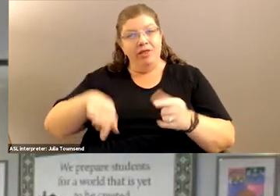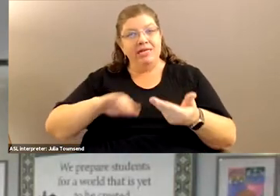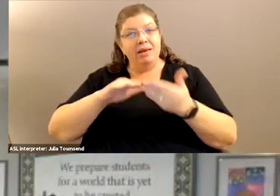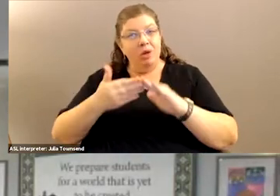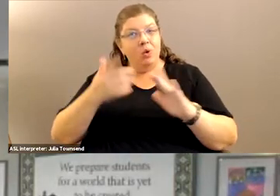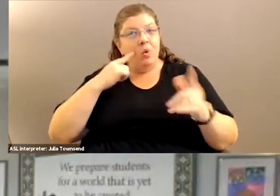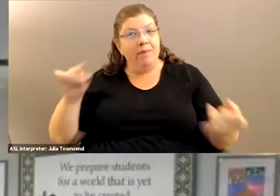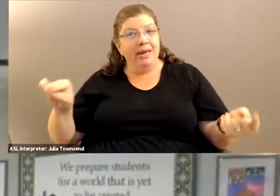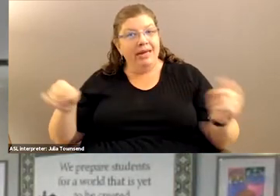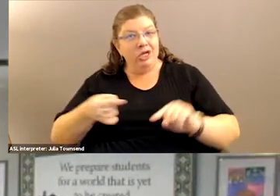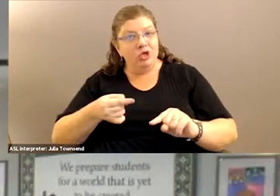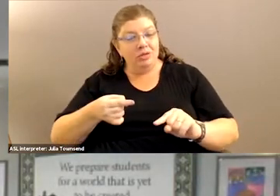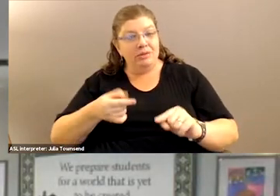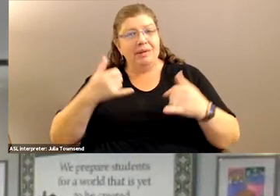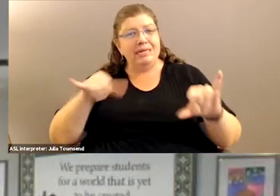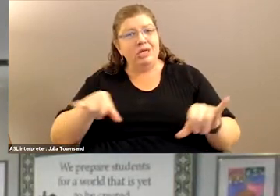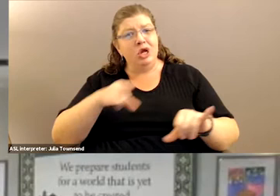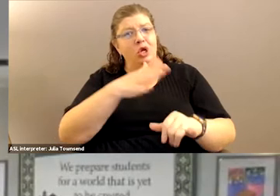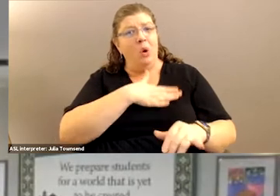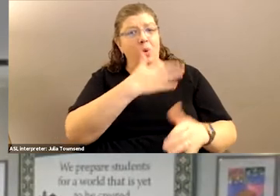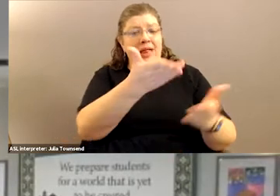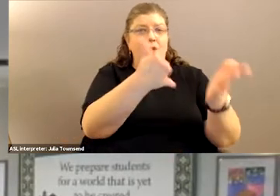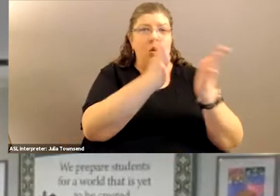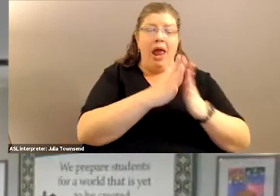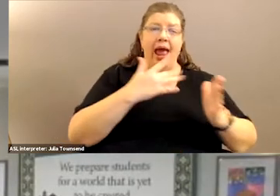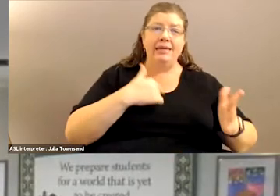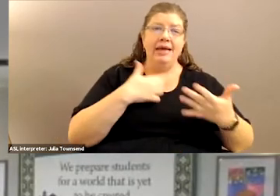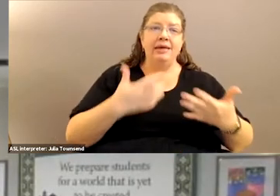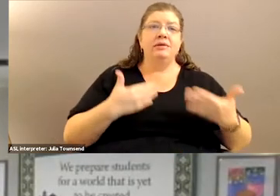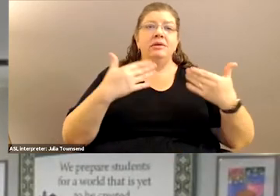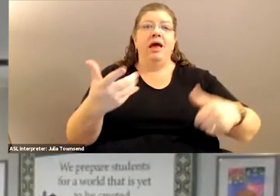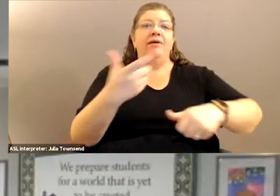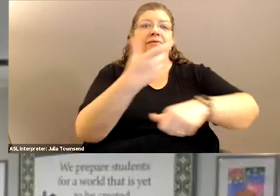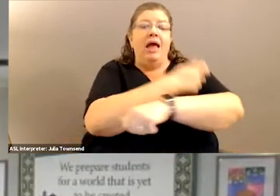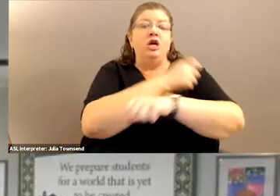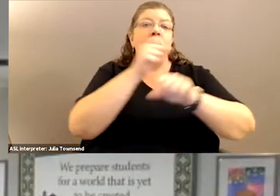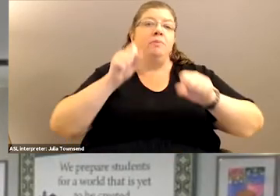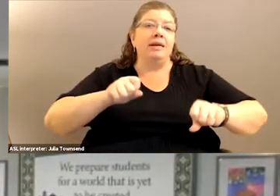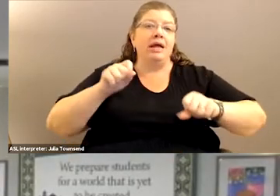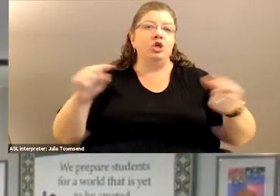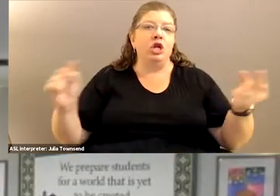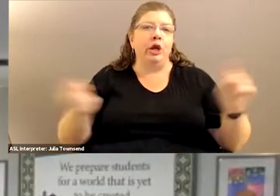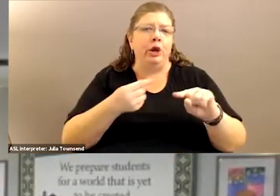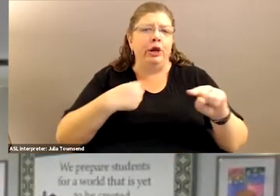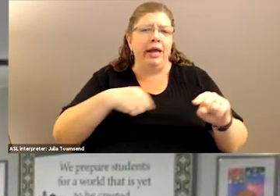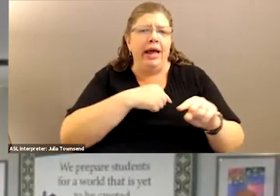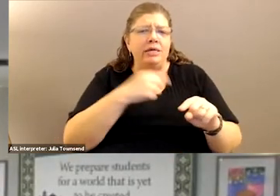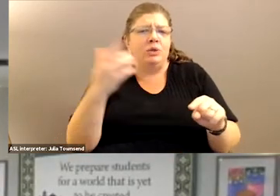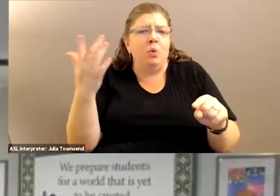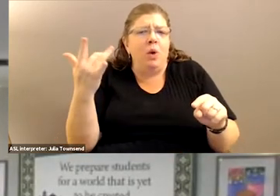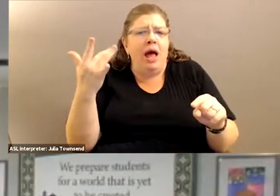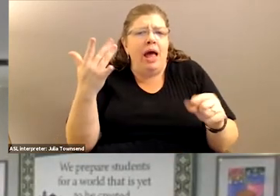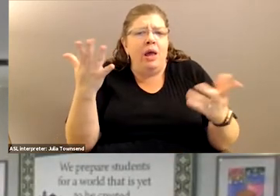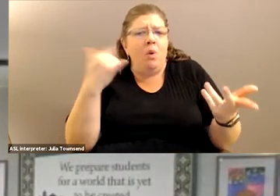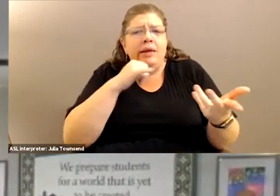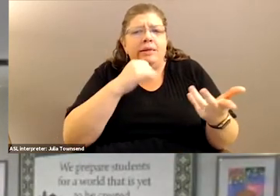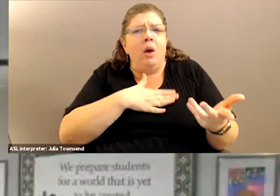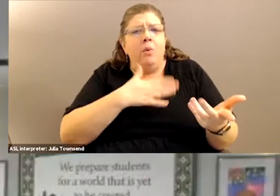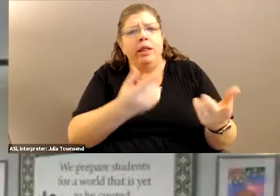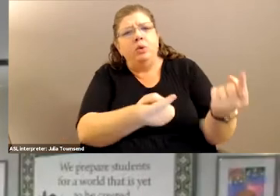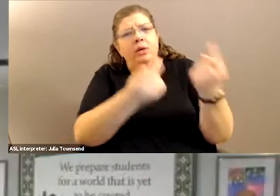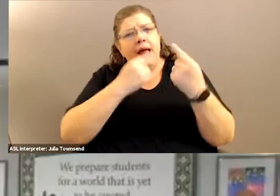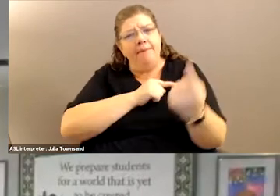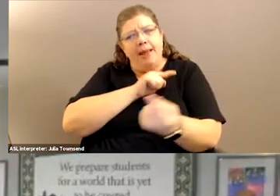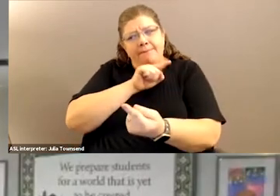you are willing to ask us to take a vaccine that could potentially hurt us why are you not willing to come and